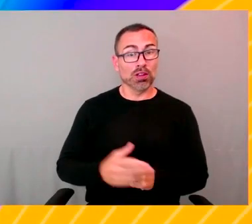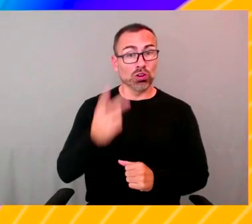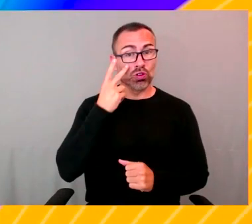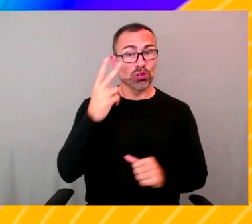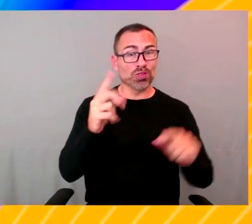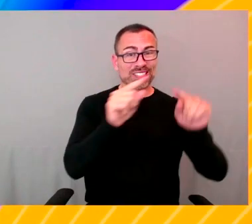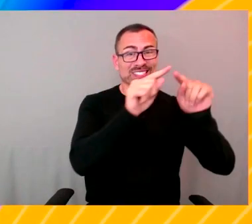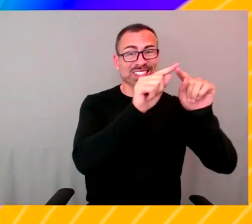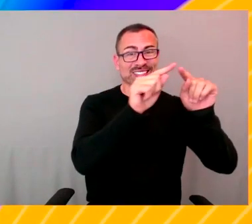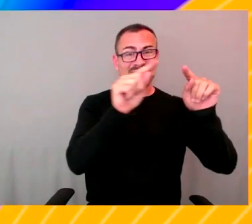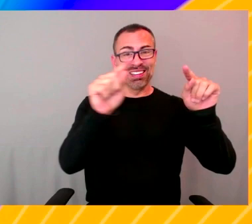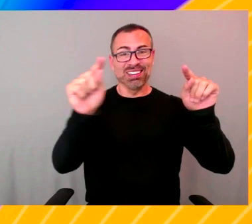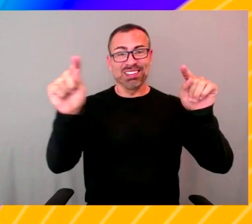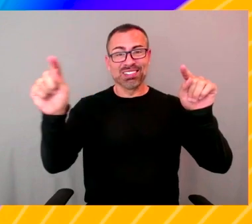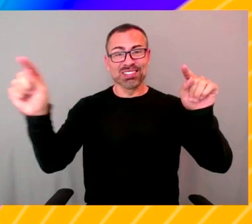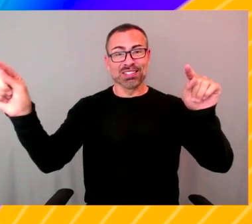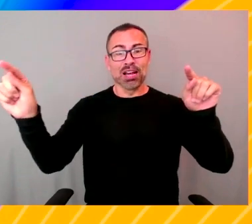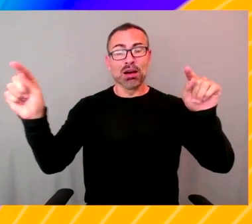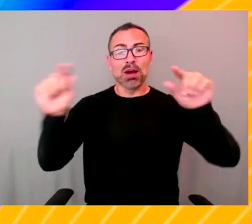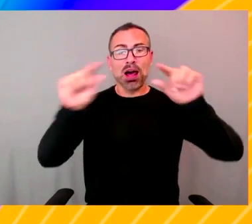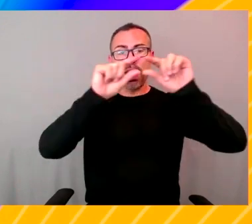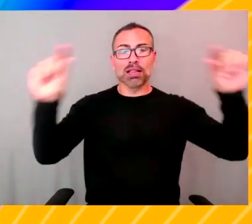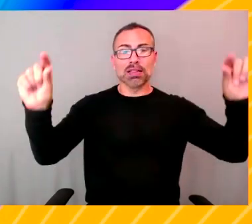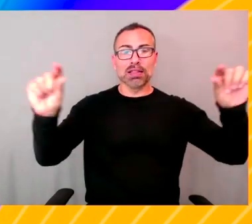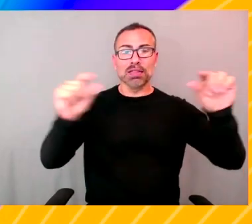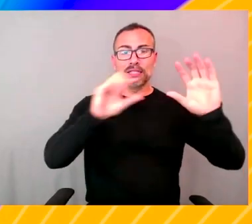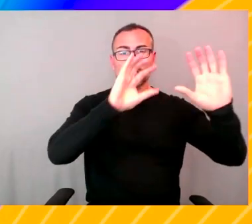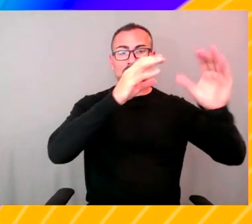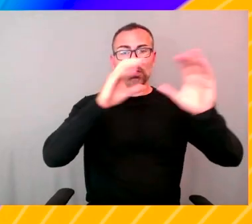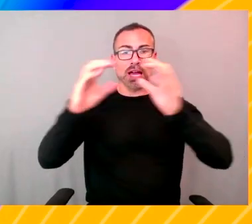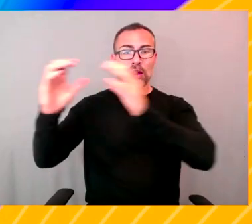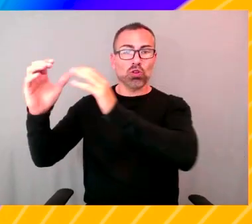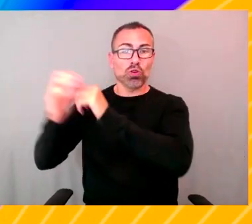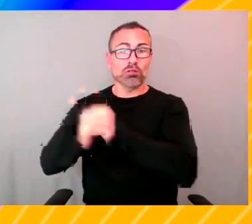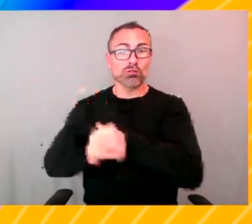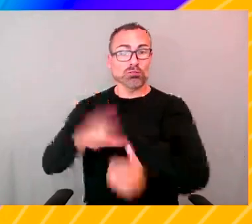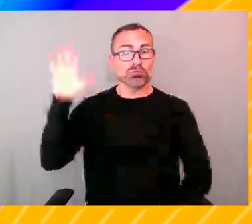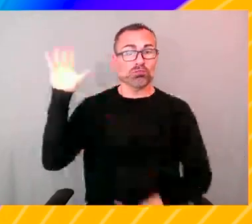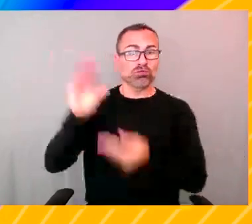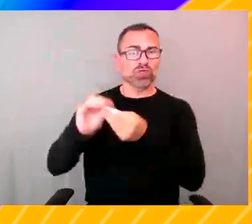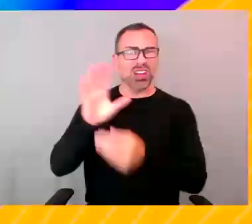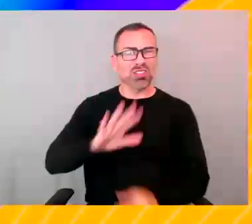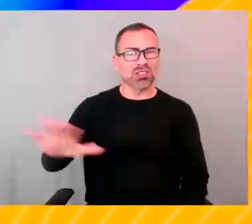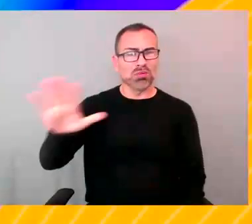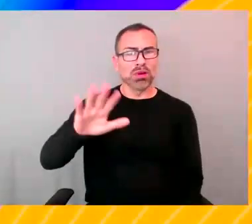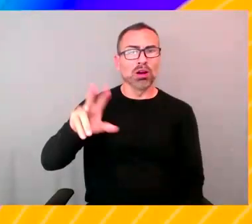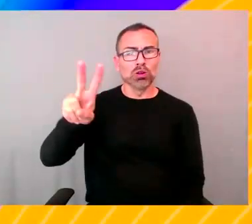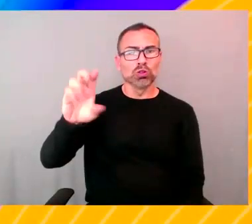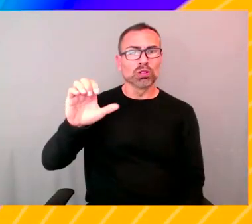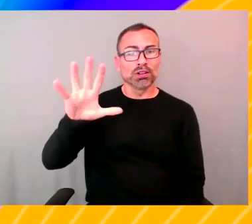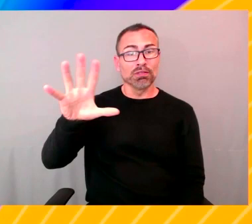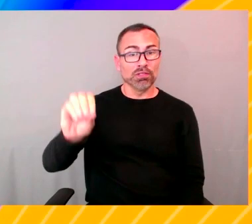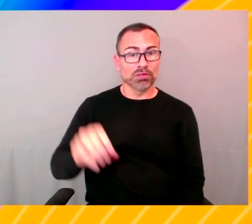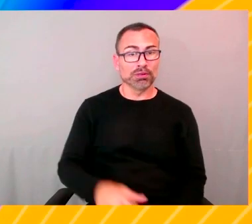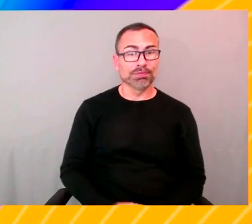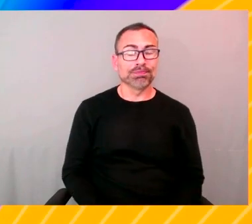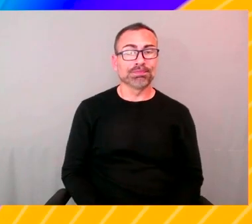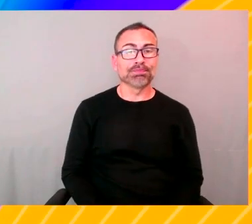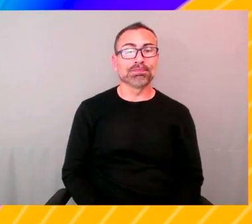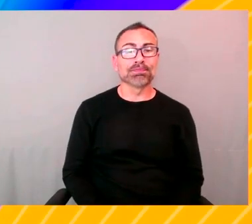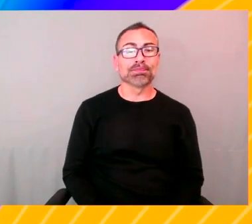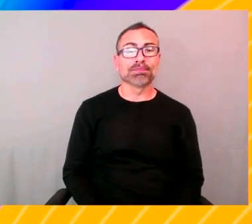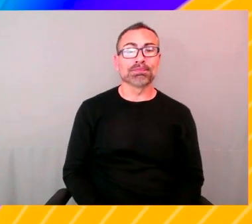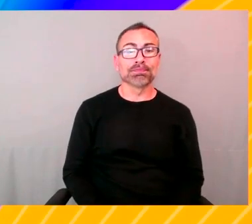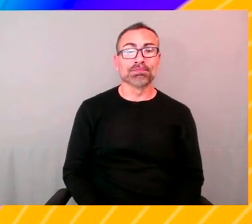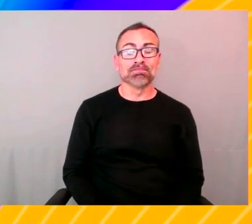this in the toolbar. There's about 250 of them overall. And Nice. once we're satisfied with this